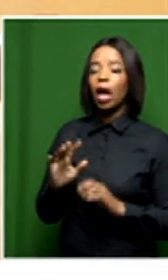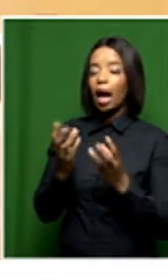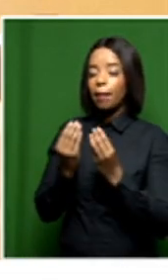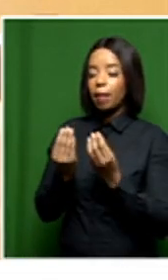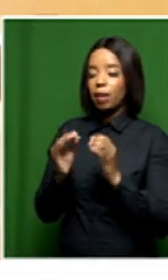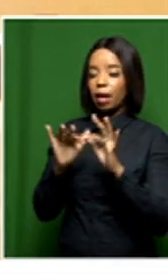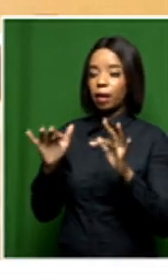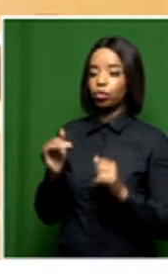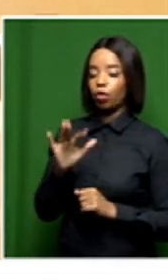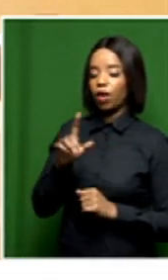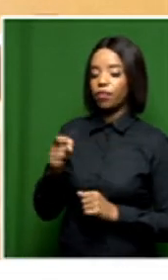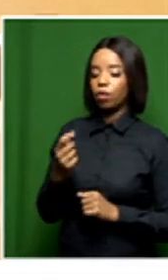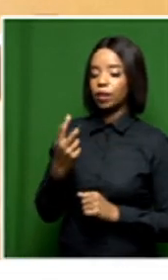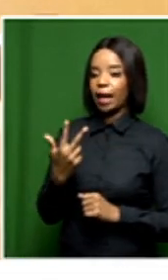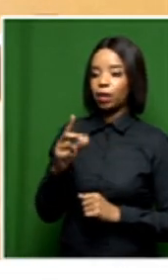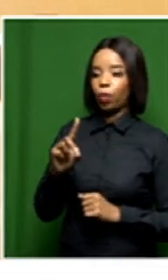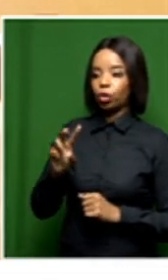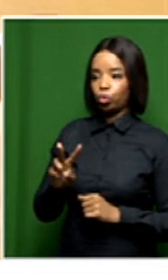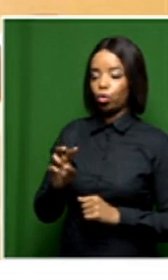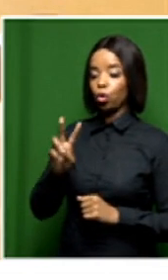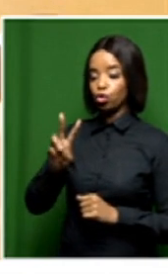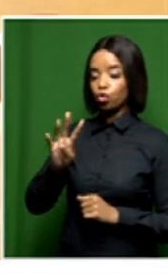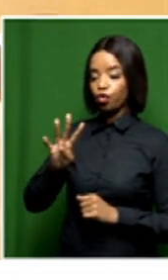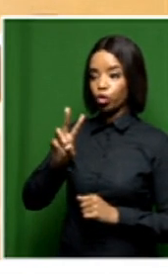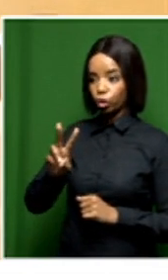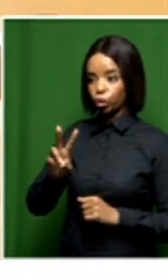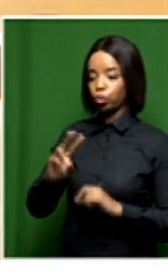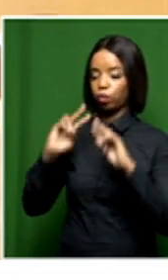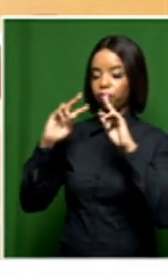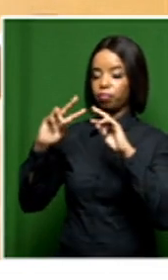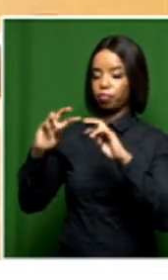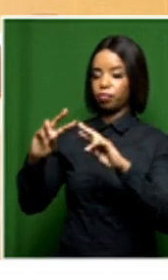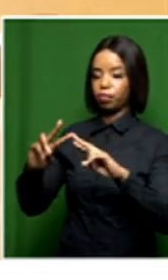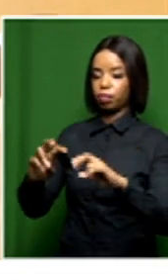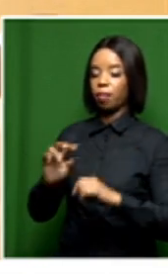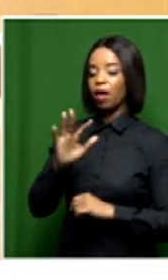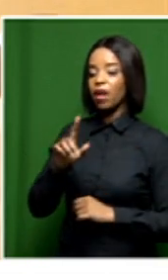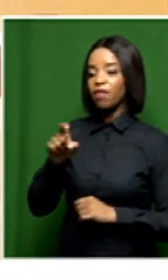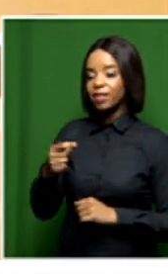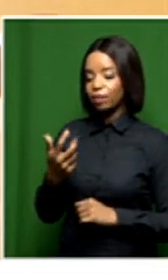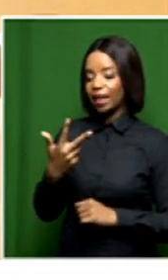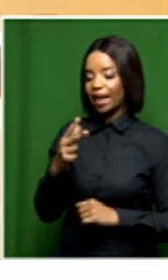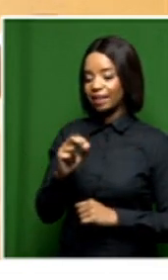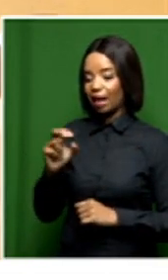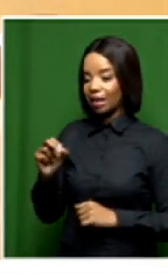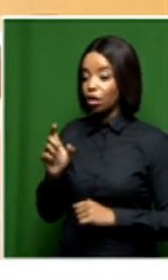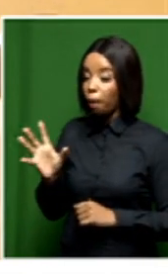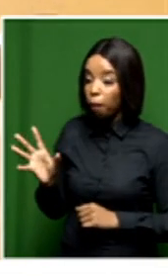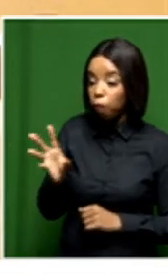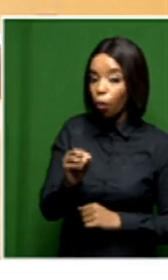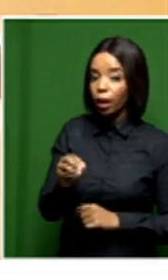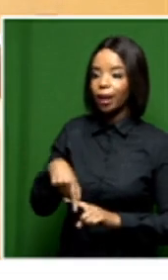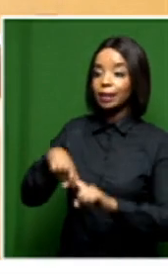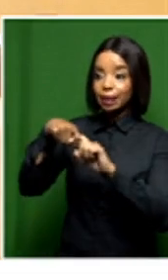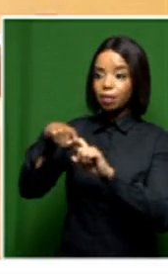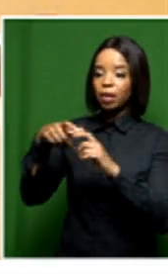5,812. 242 are being investigated. Have the 5,800 that have been identified, are they suspended? Or are